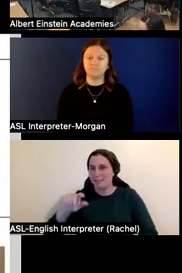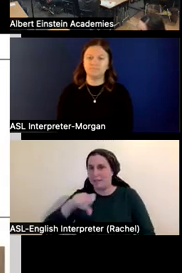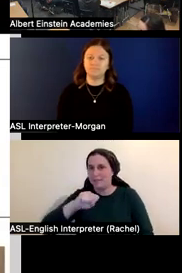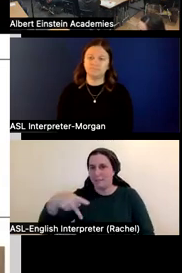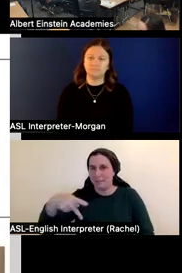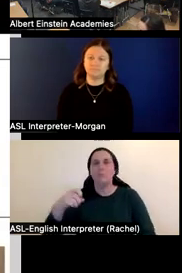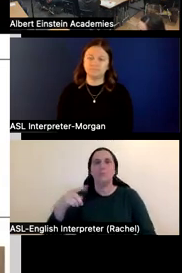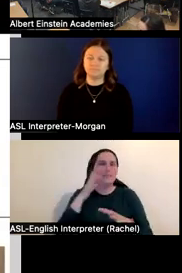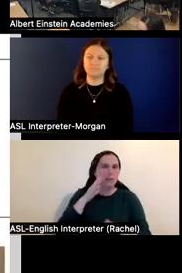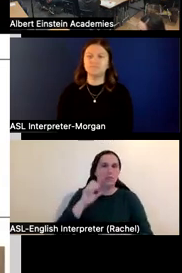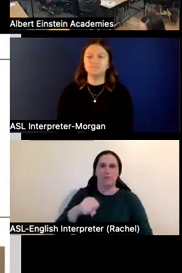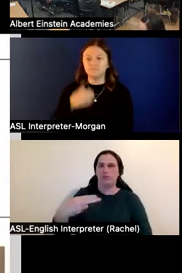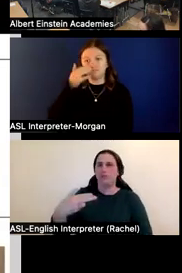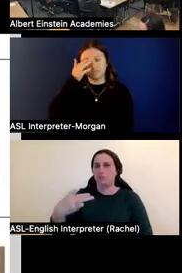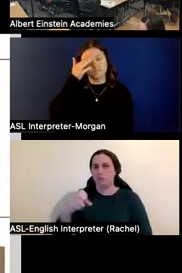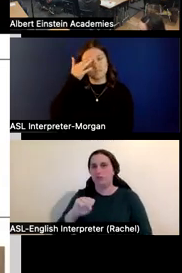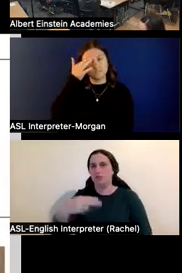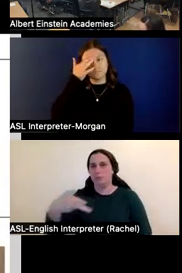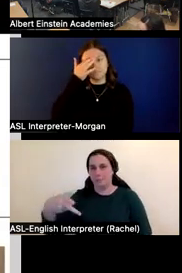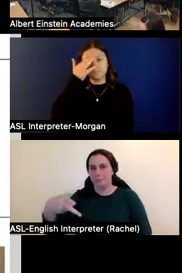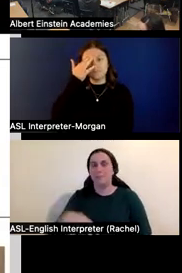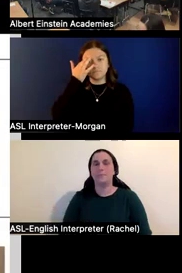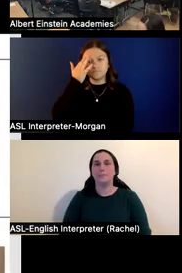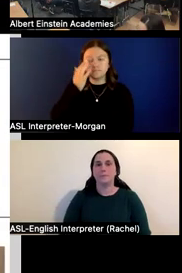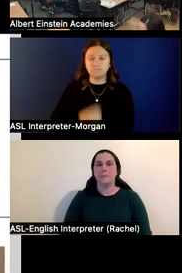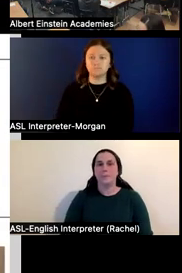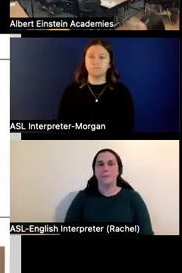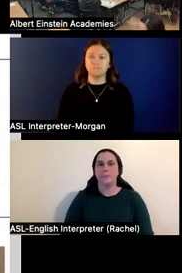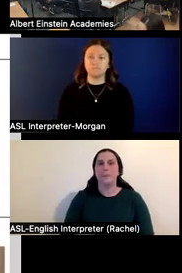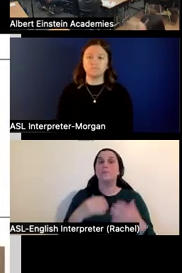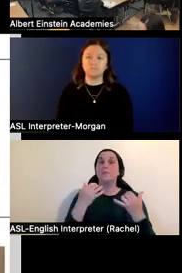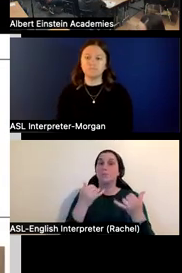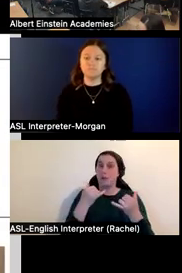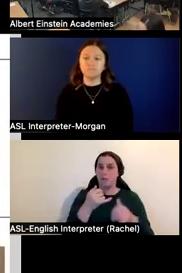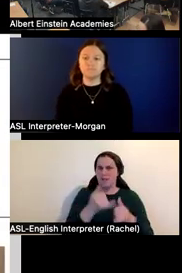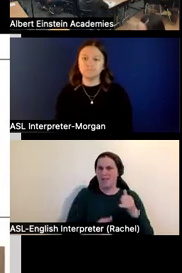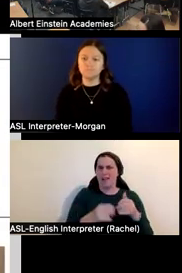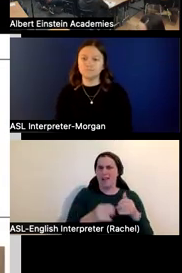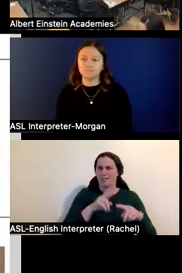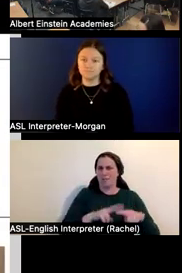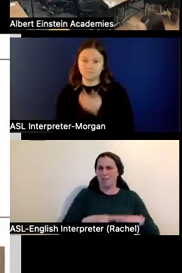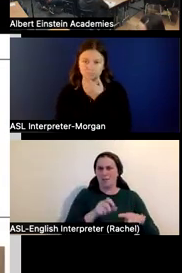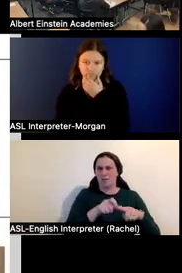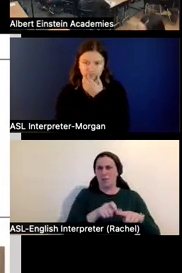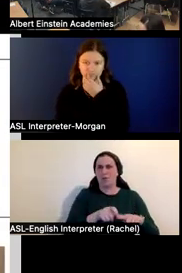it's SEH. So let's do schlafen as the last one. Schlafen.